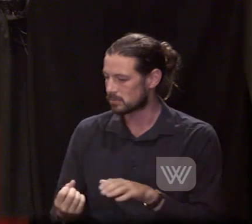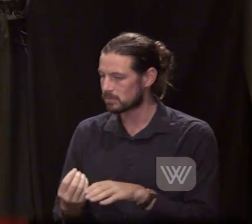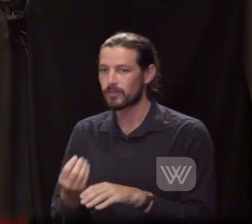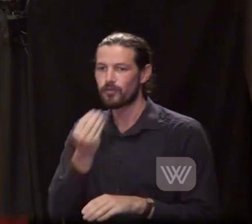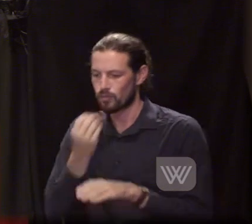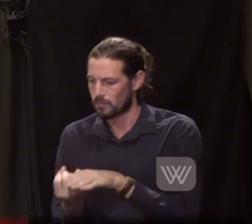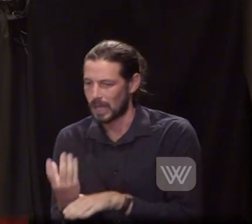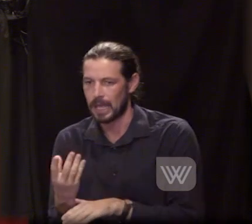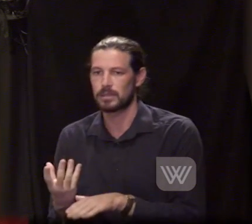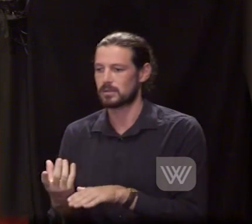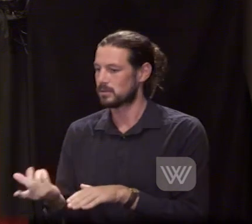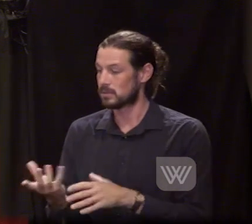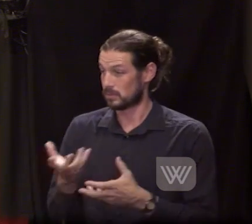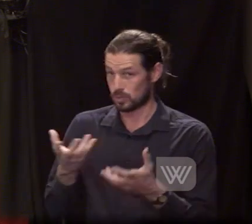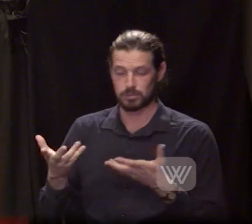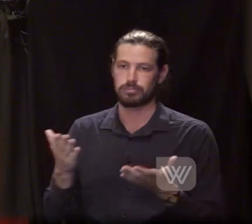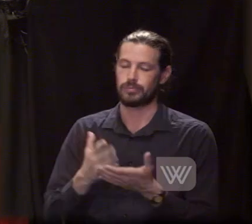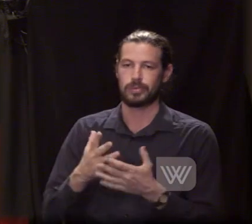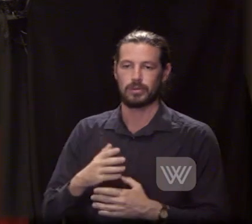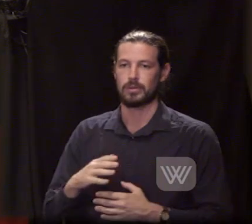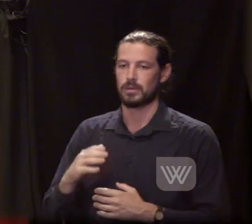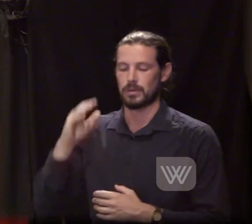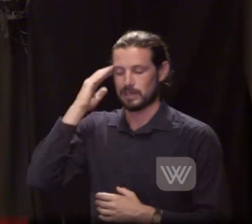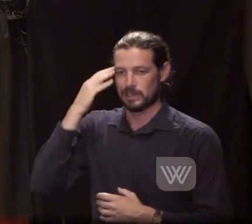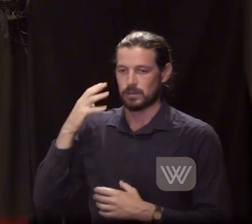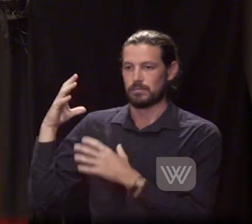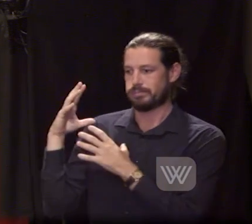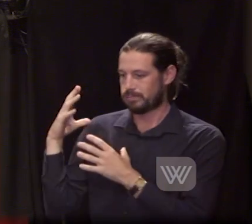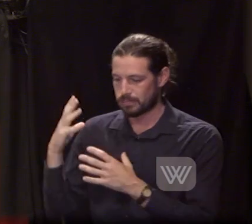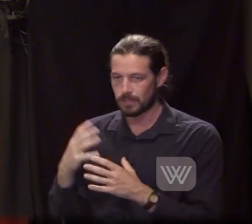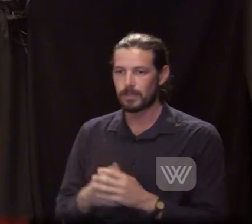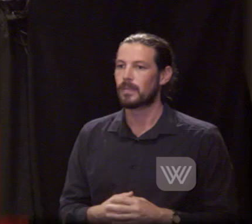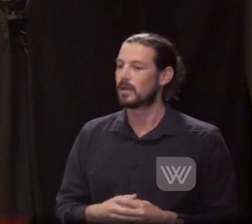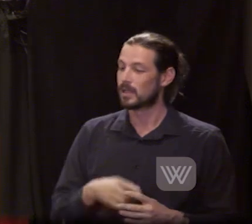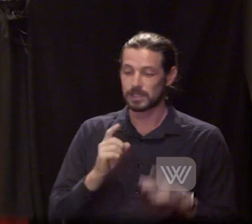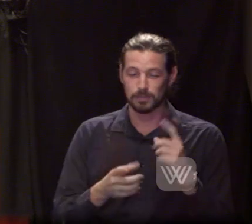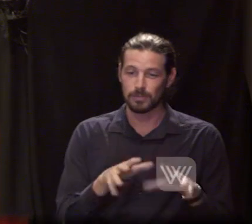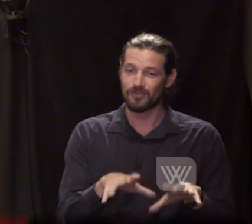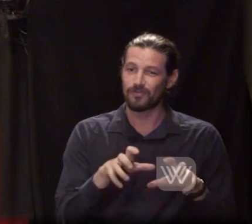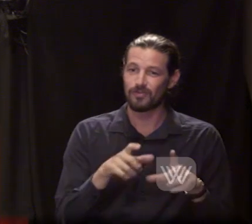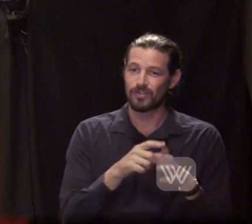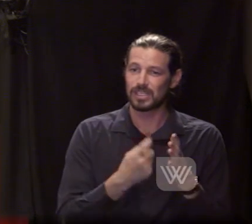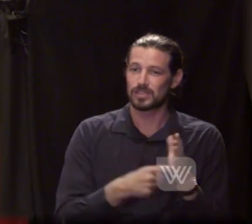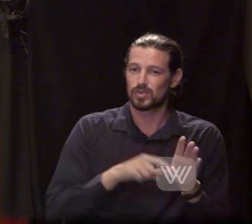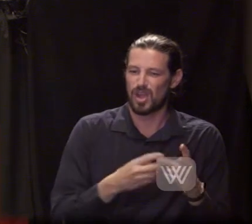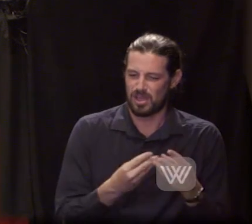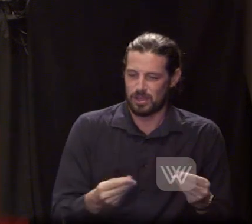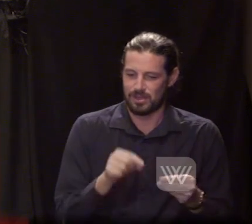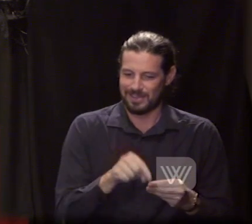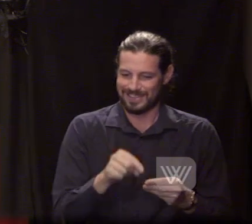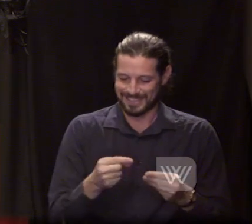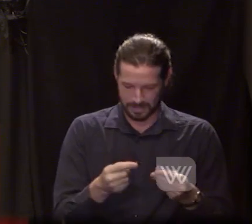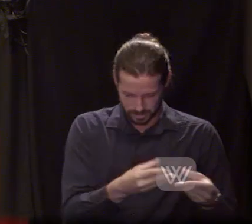and cooking food became a giant task because we were cooking everything from freeze-dried, dehydrated, and powdered ingredients. And so it